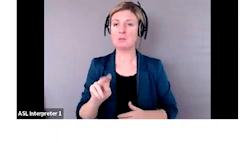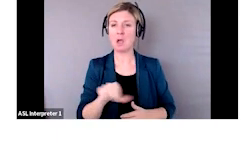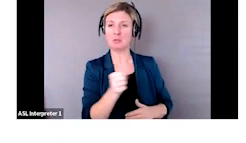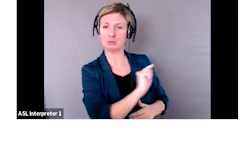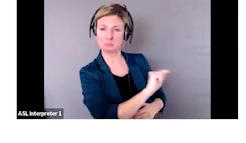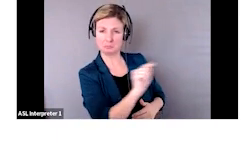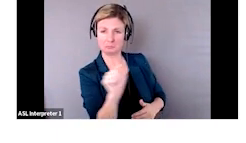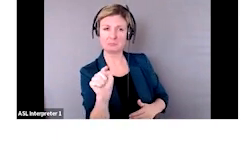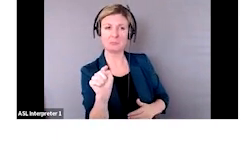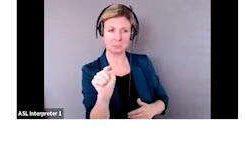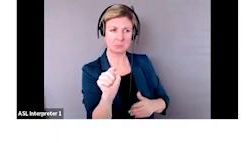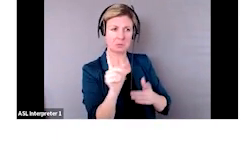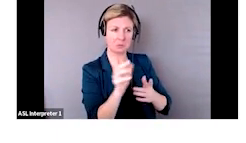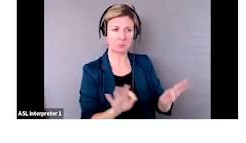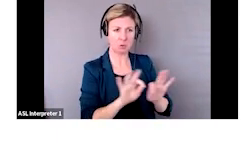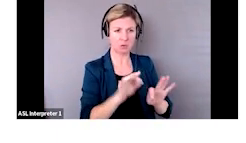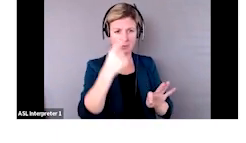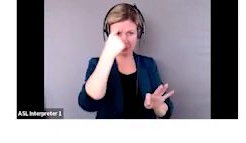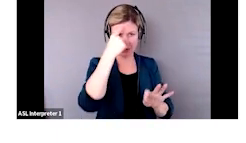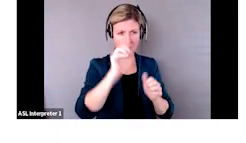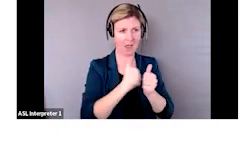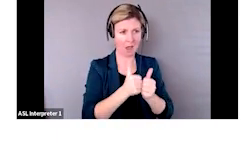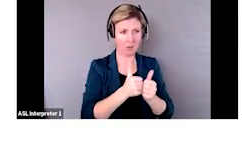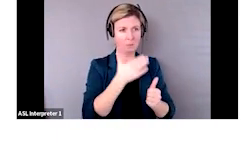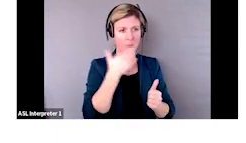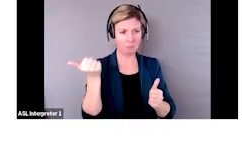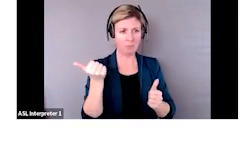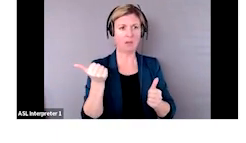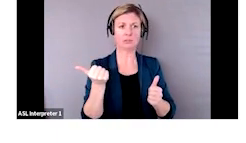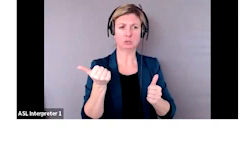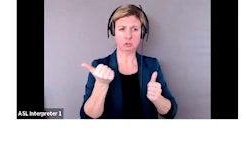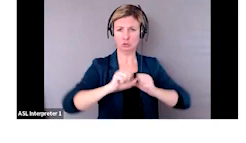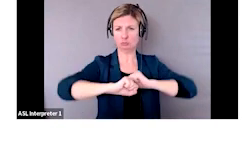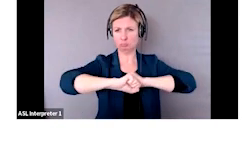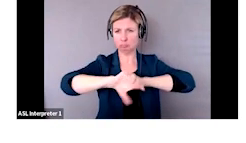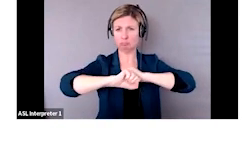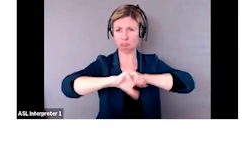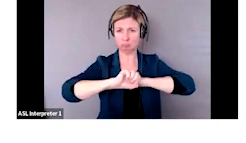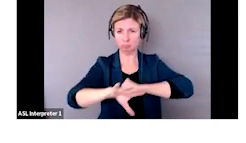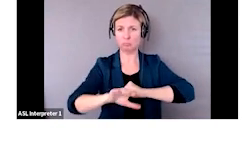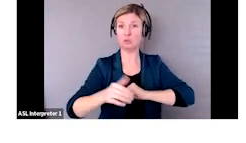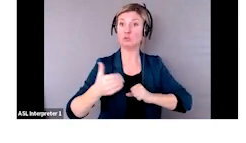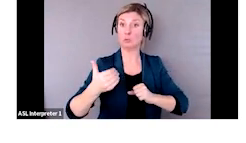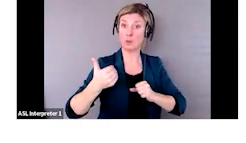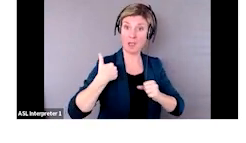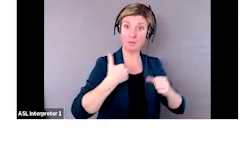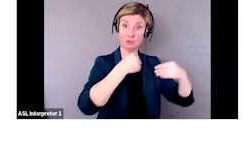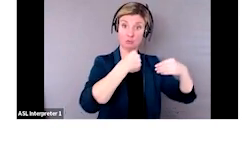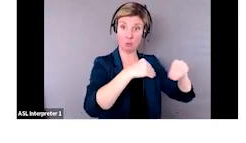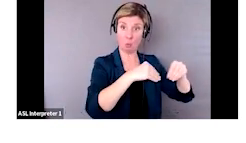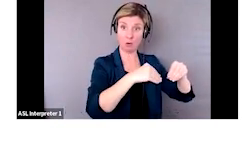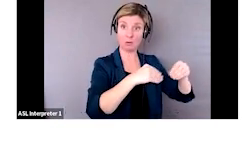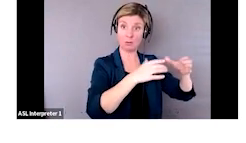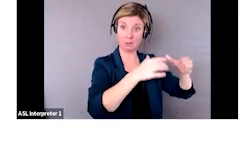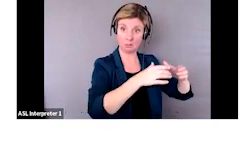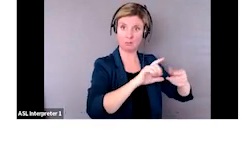have your brick and mortar installations, you have your own D2C, and you have Amazon. Now,